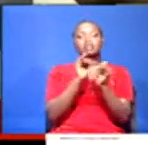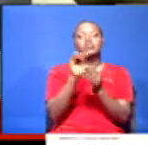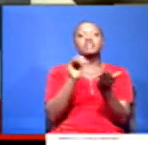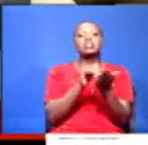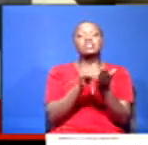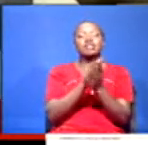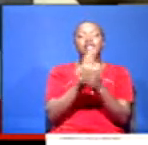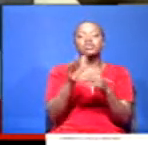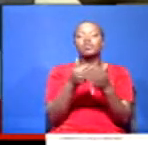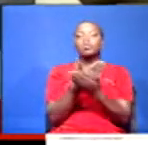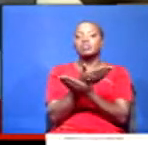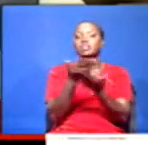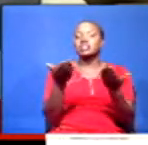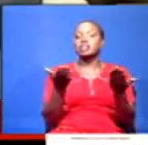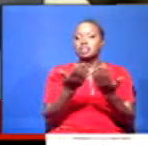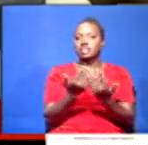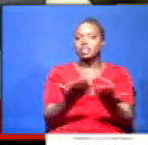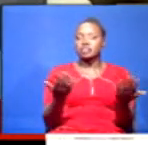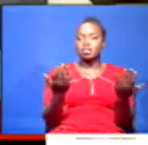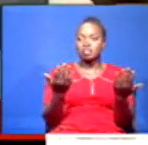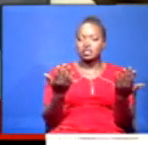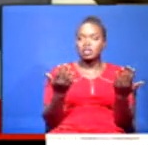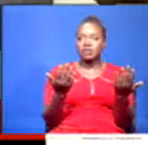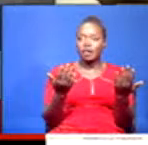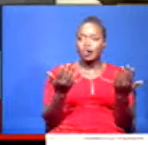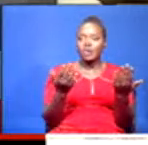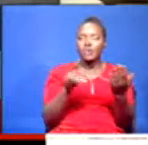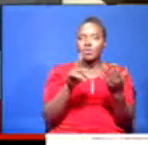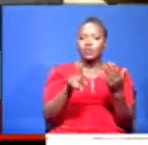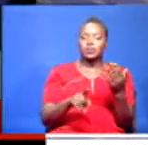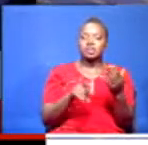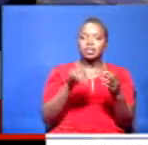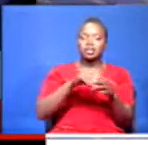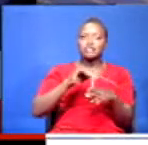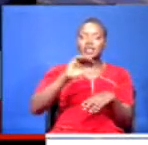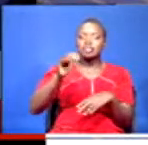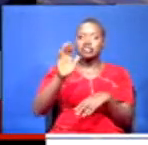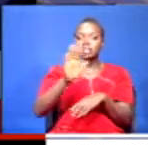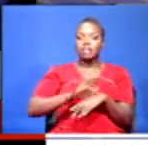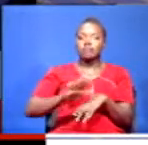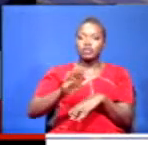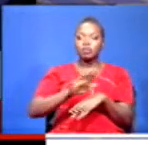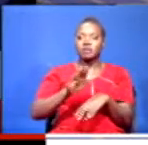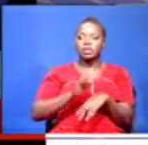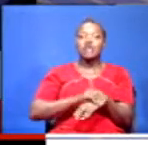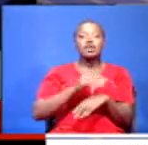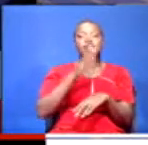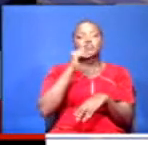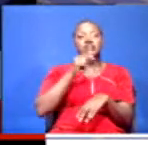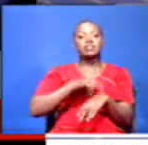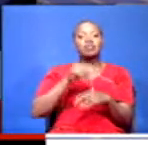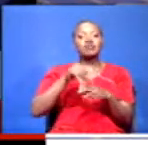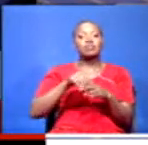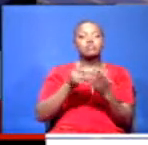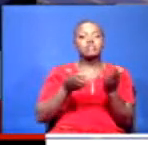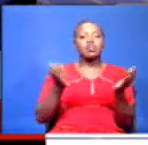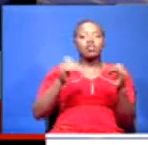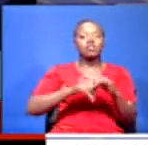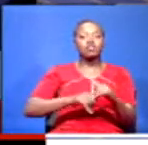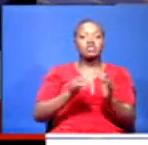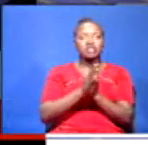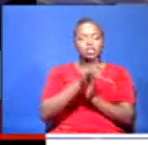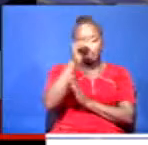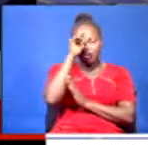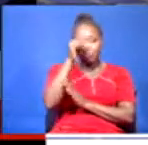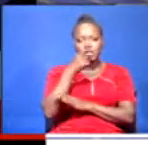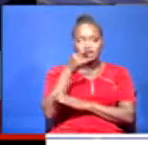these kind of things that we need in a city environment. Speaking during an investor conference, the government says there